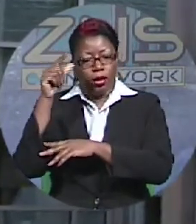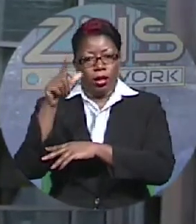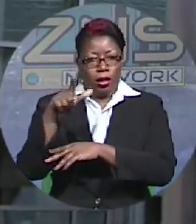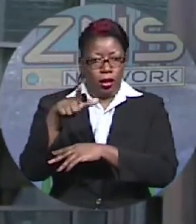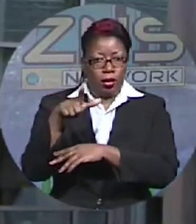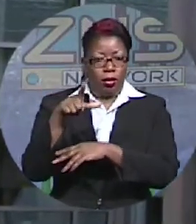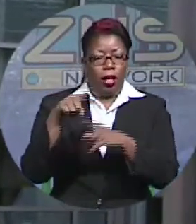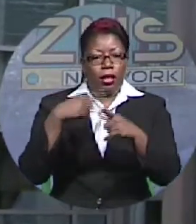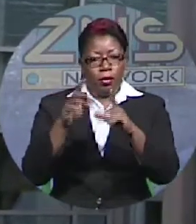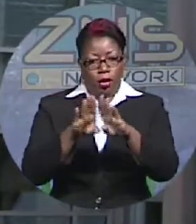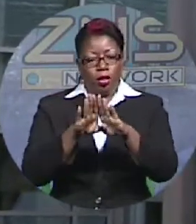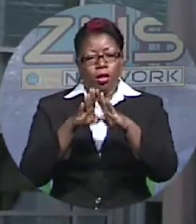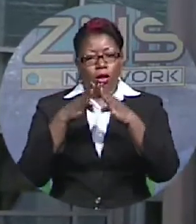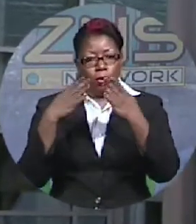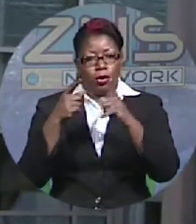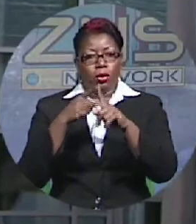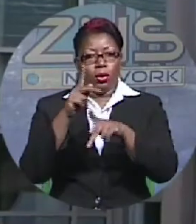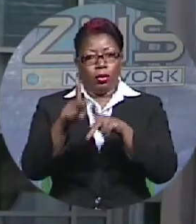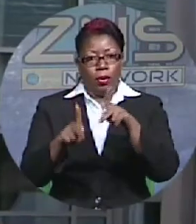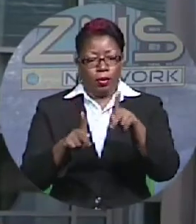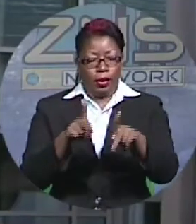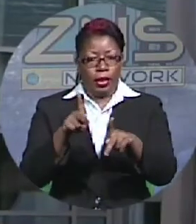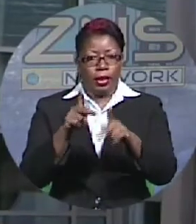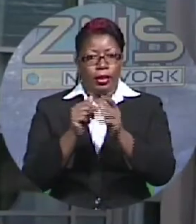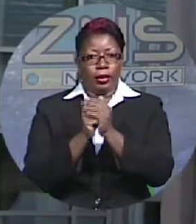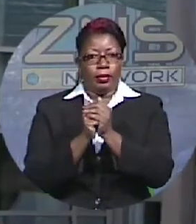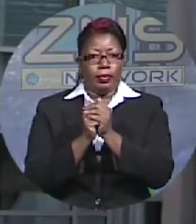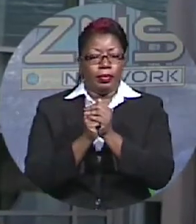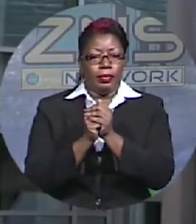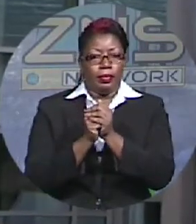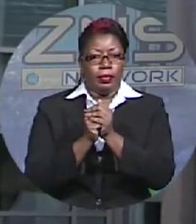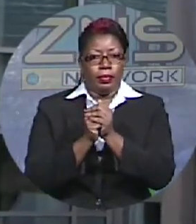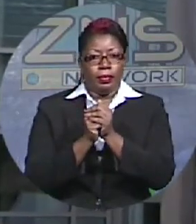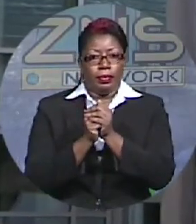will be officially opened to the public. Andrew Knowles, ZNS Network News.